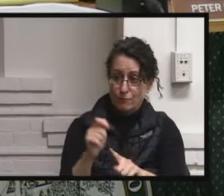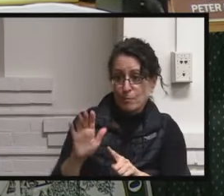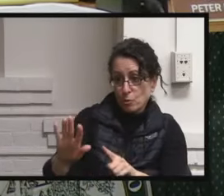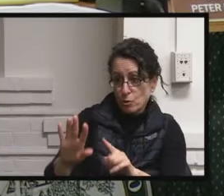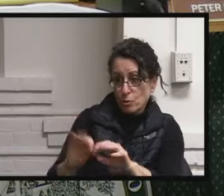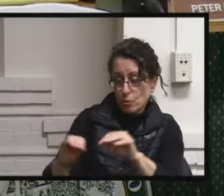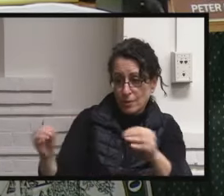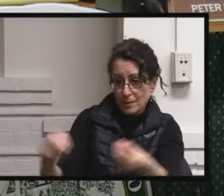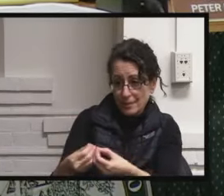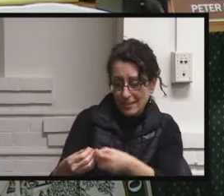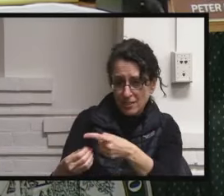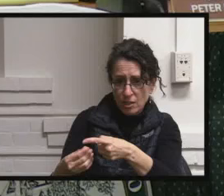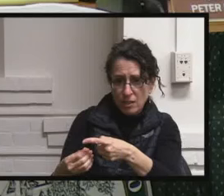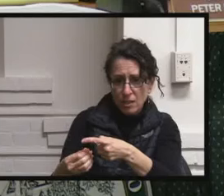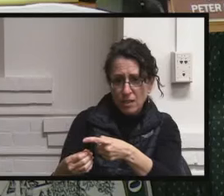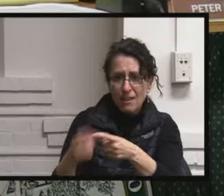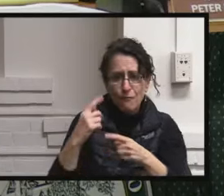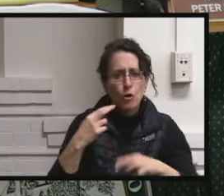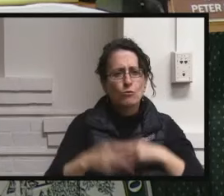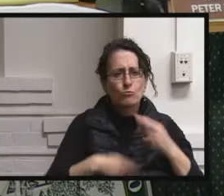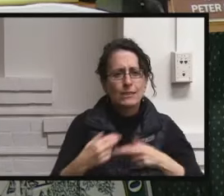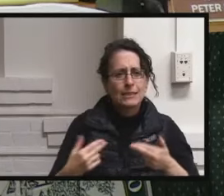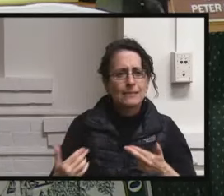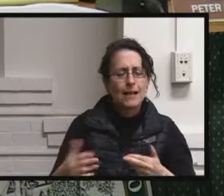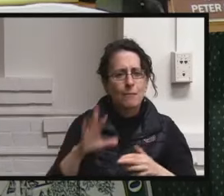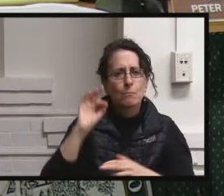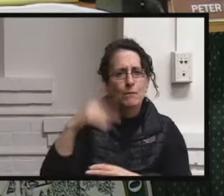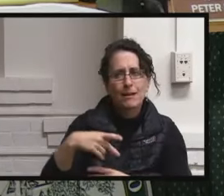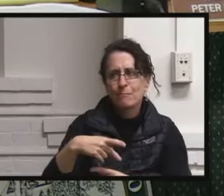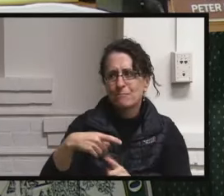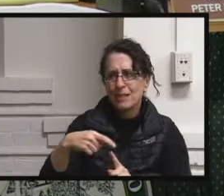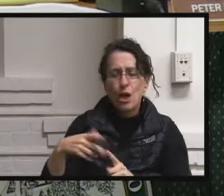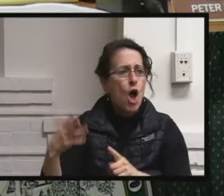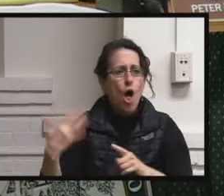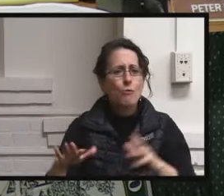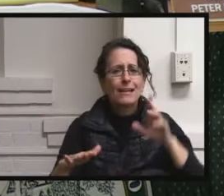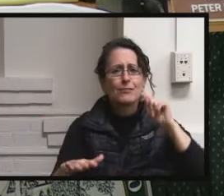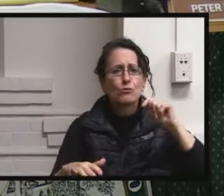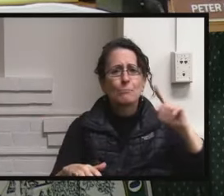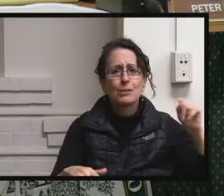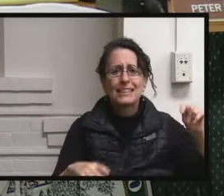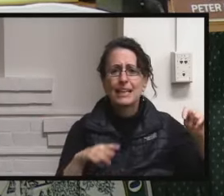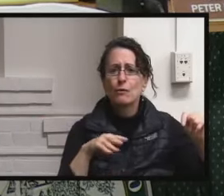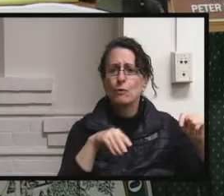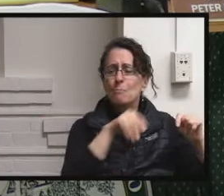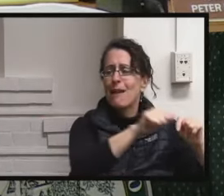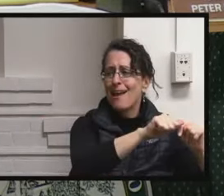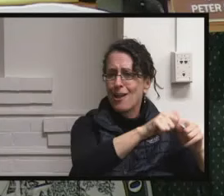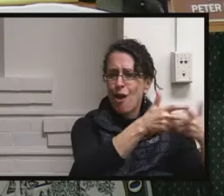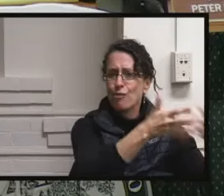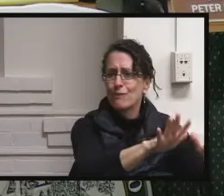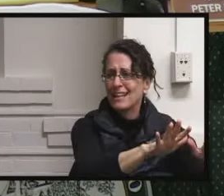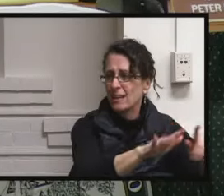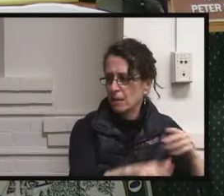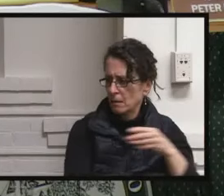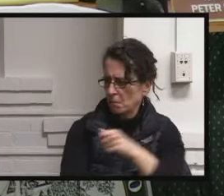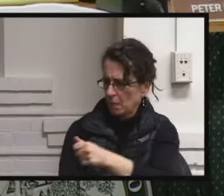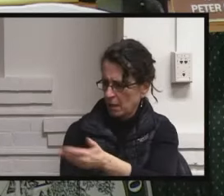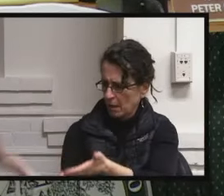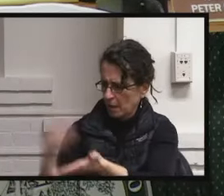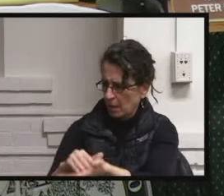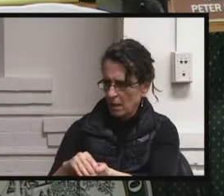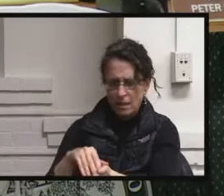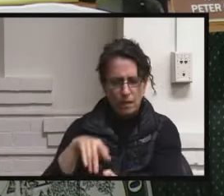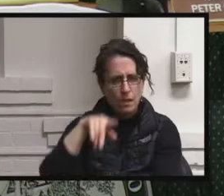Management District for collection of recyclables when we already pay for it out of our municipal budget, and to the extent